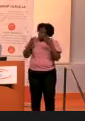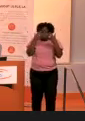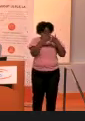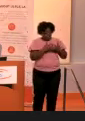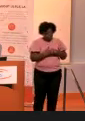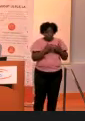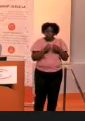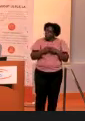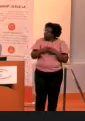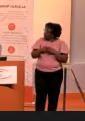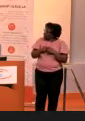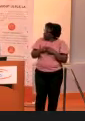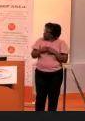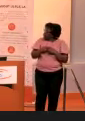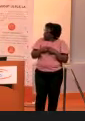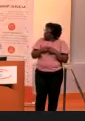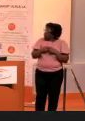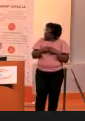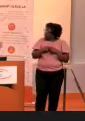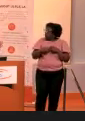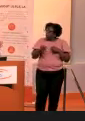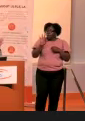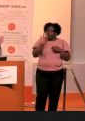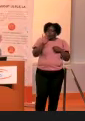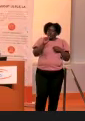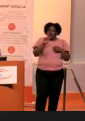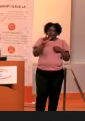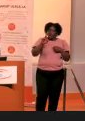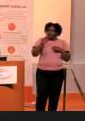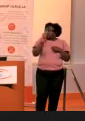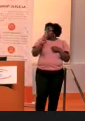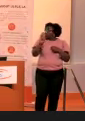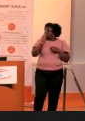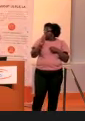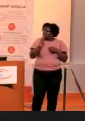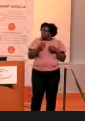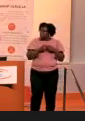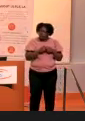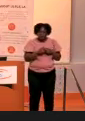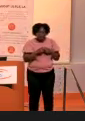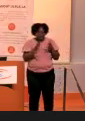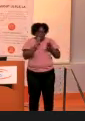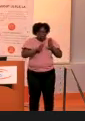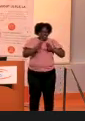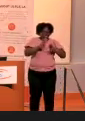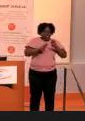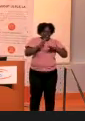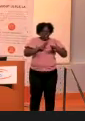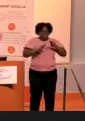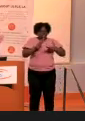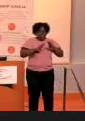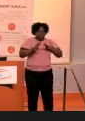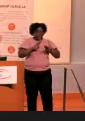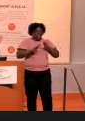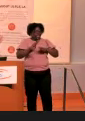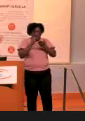And this is one of the neat things. It's a biologic therapy that blocks 2